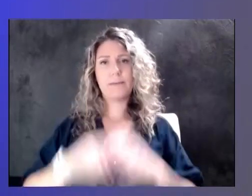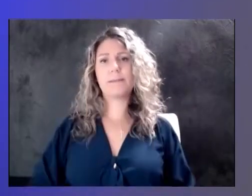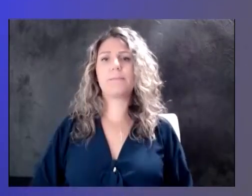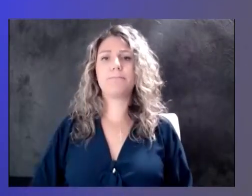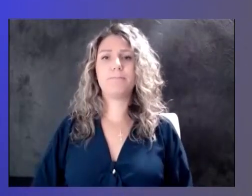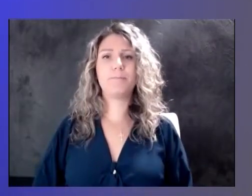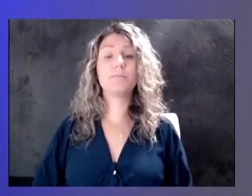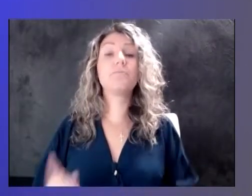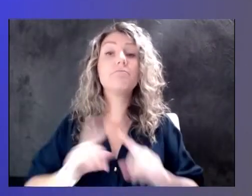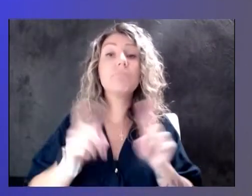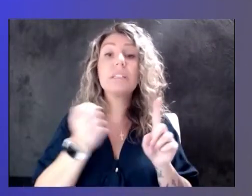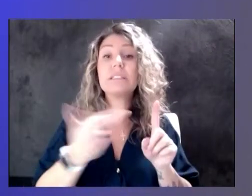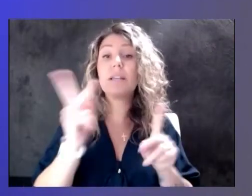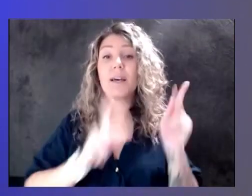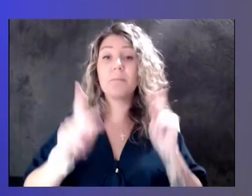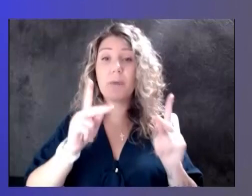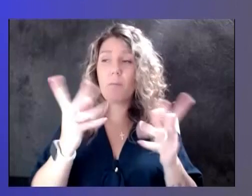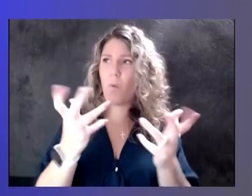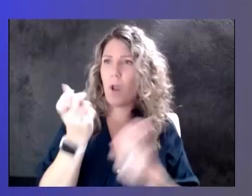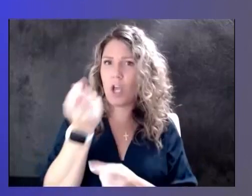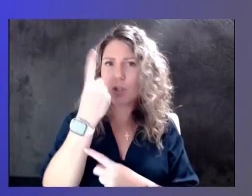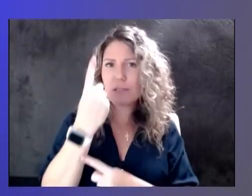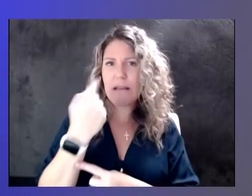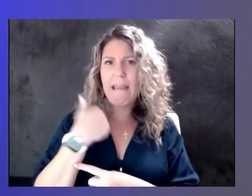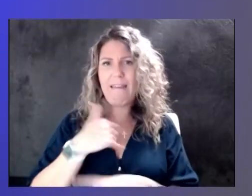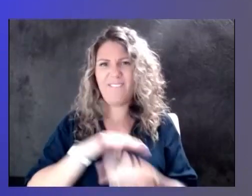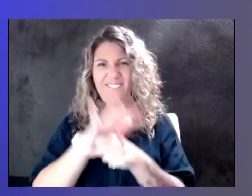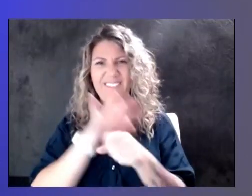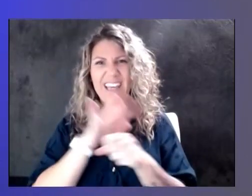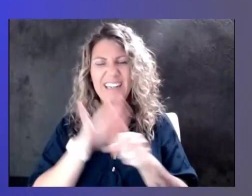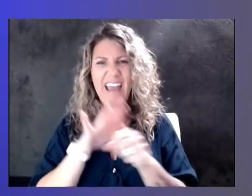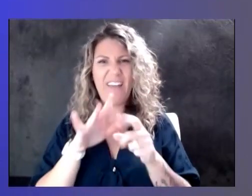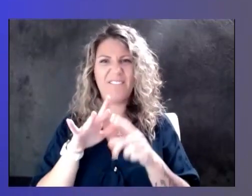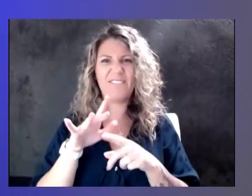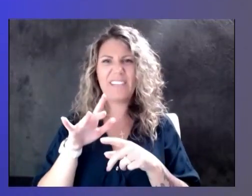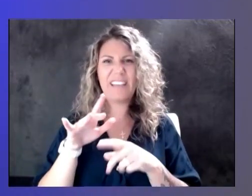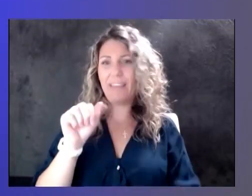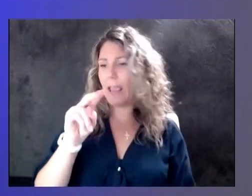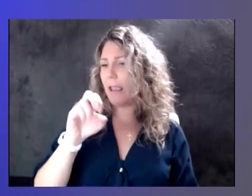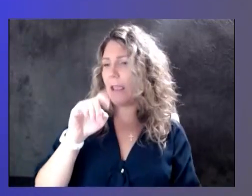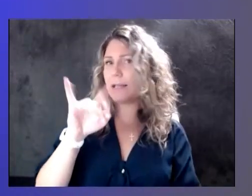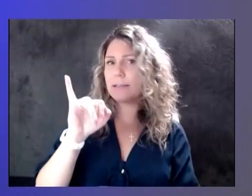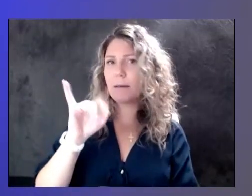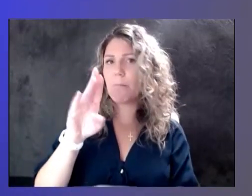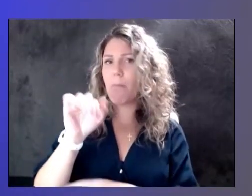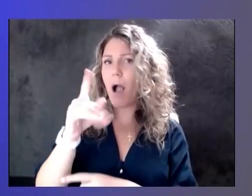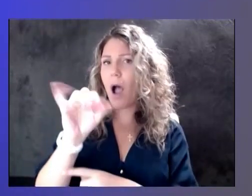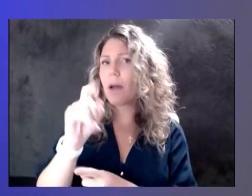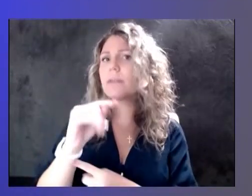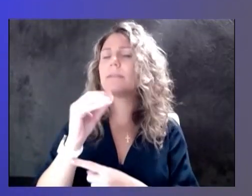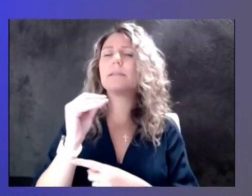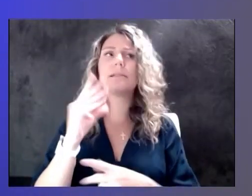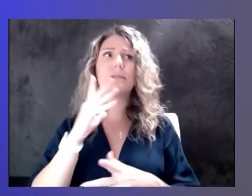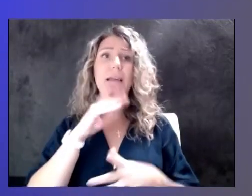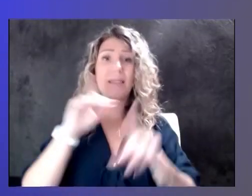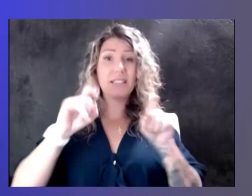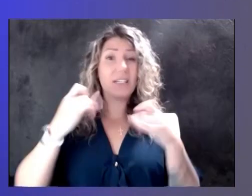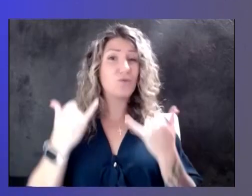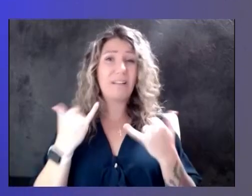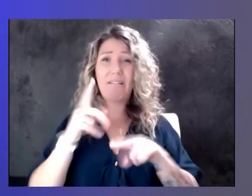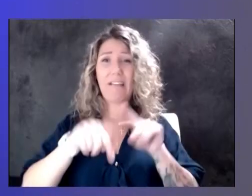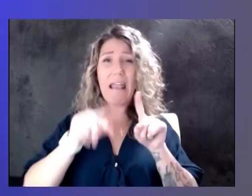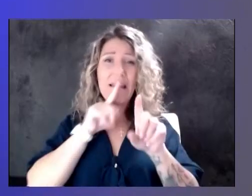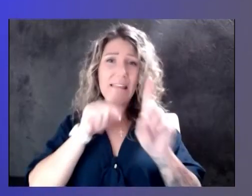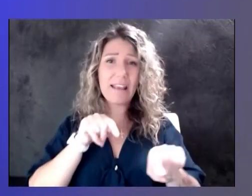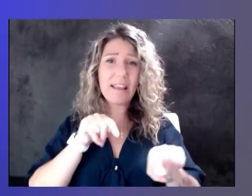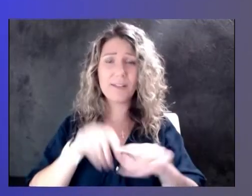want to understand, well, do I have enough antibodies? And that's a question that our tests at this time just can't answer. I think if you